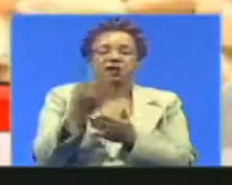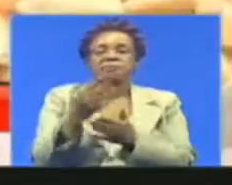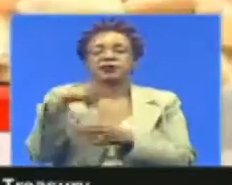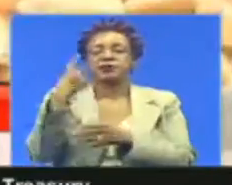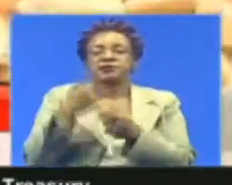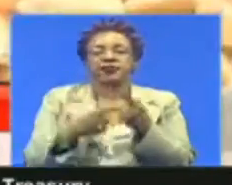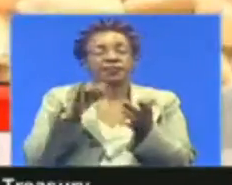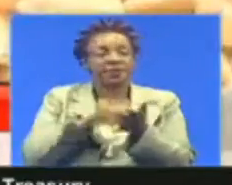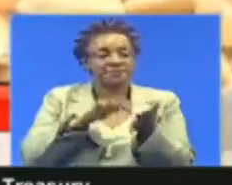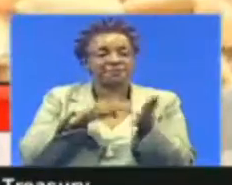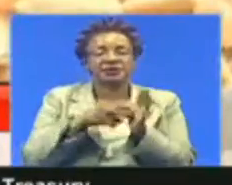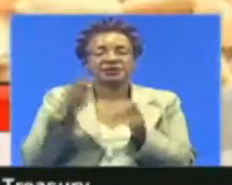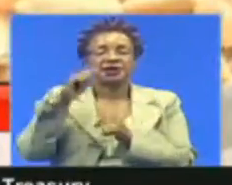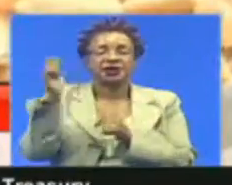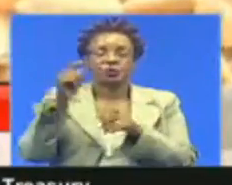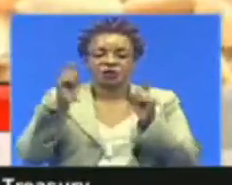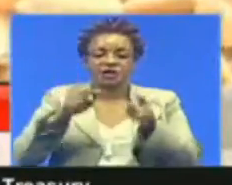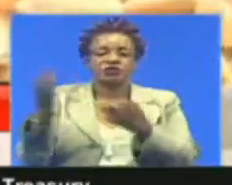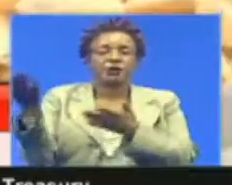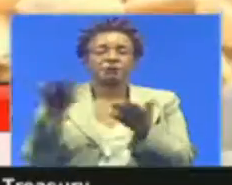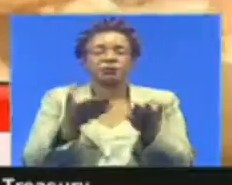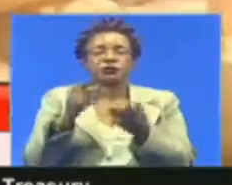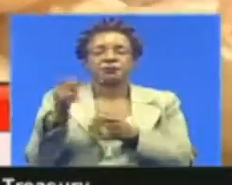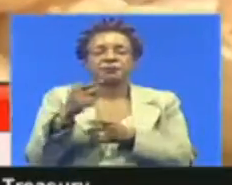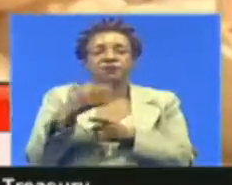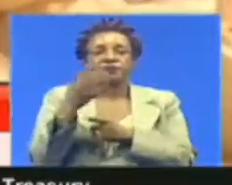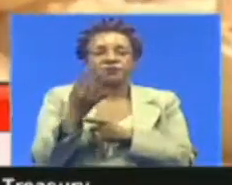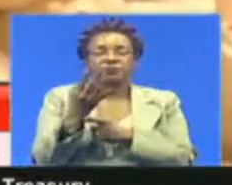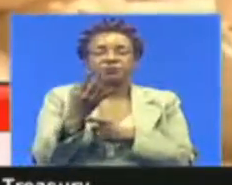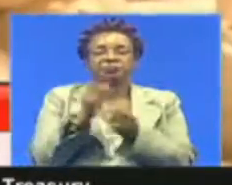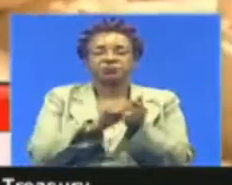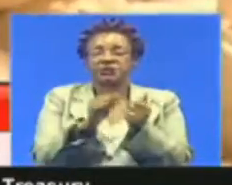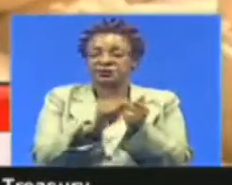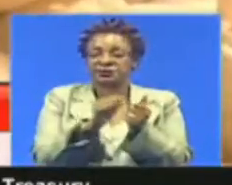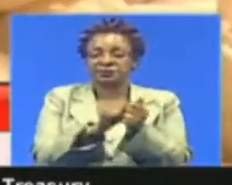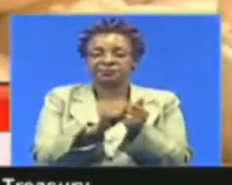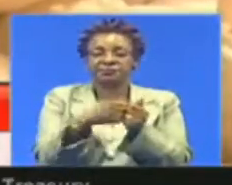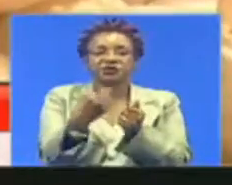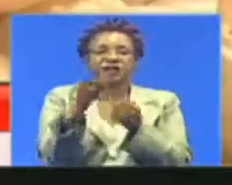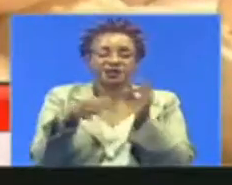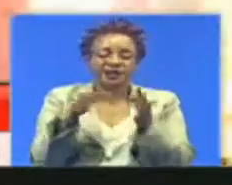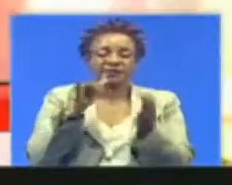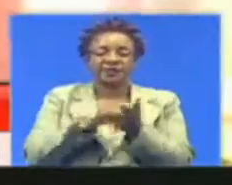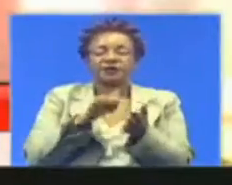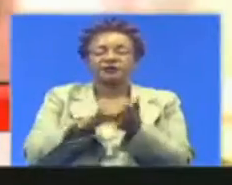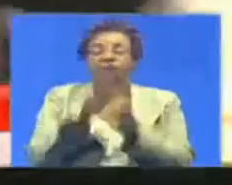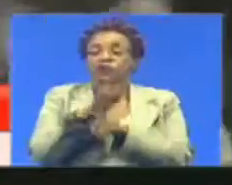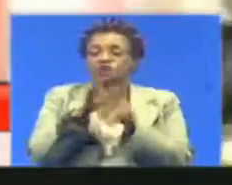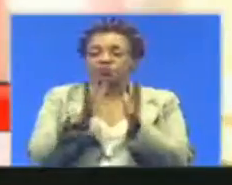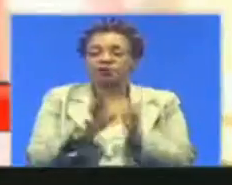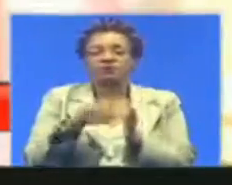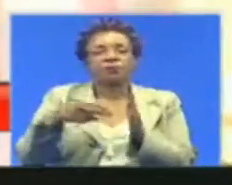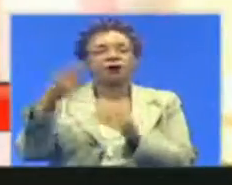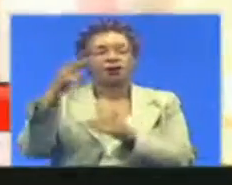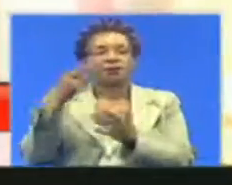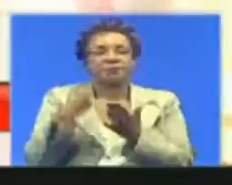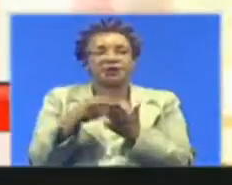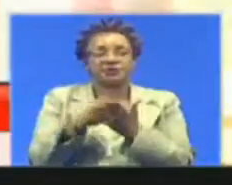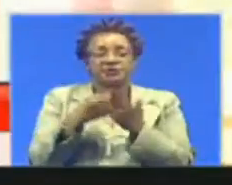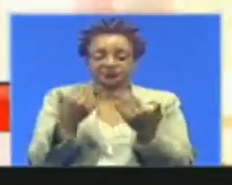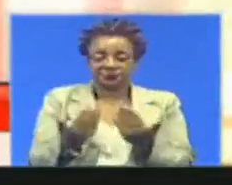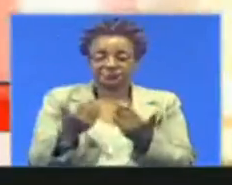that Kenya would need to import at least 4 months' worth of maize if it's to cushion consumers from high prices. Now, at the moment, the